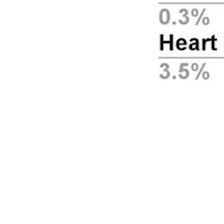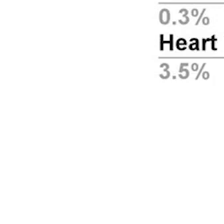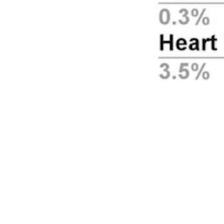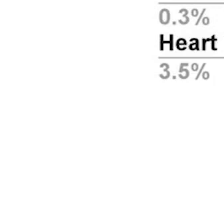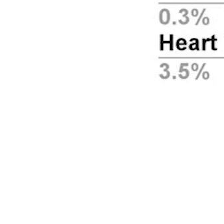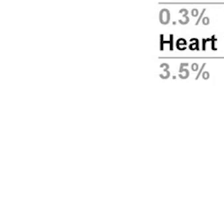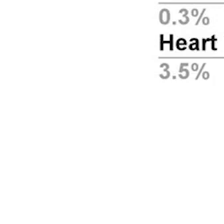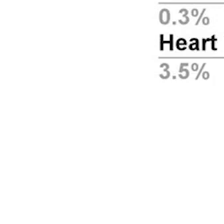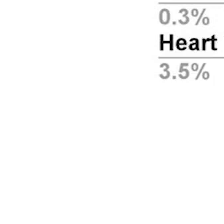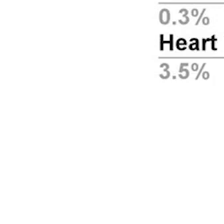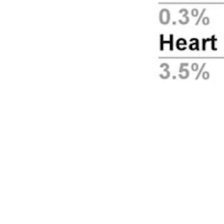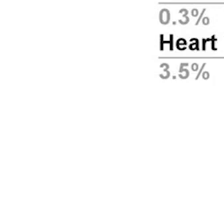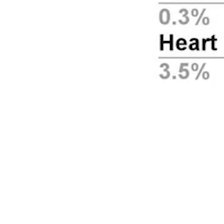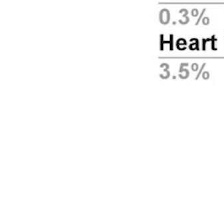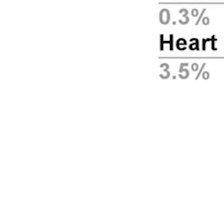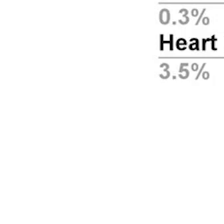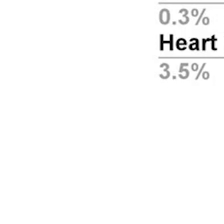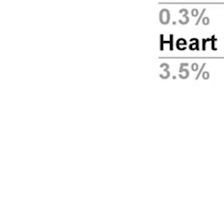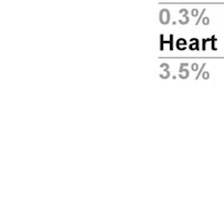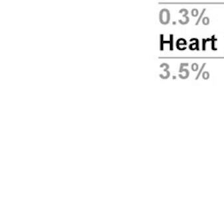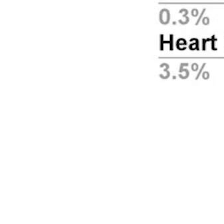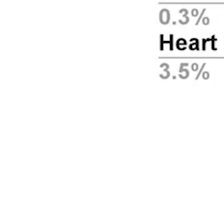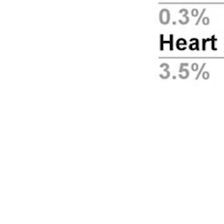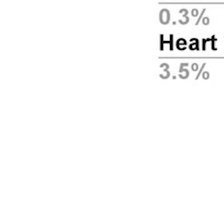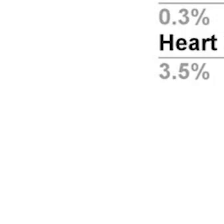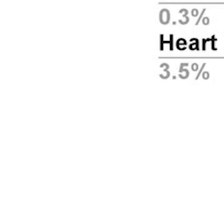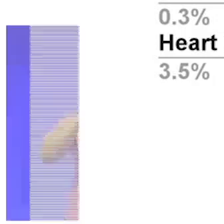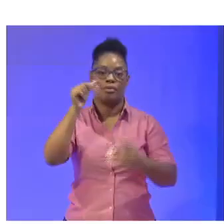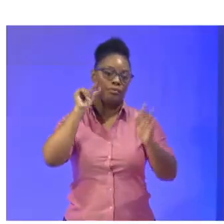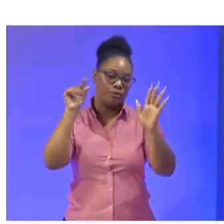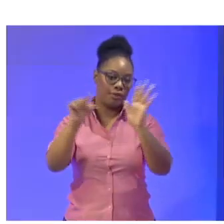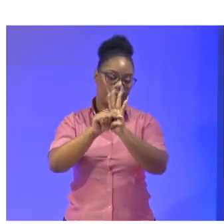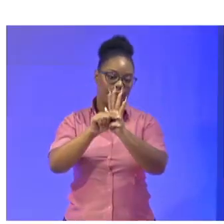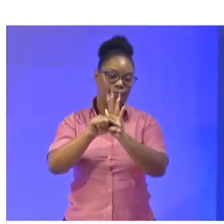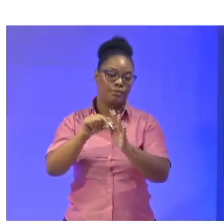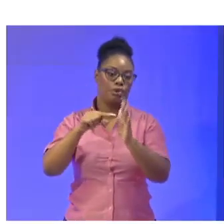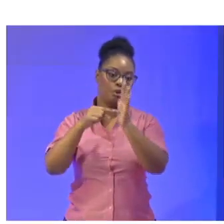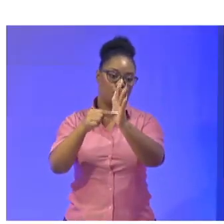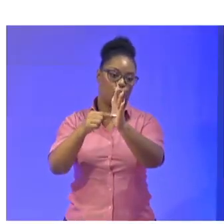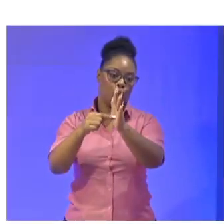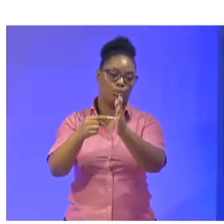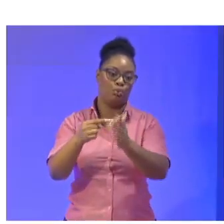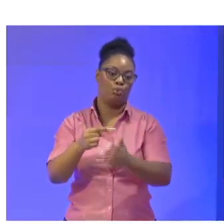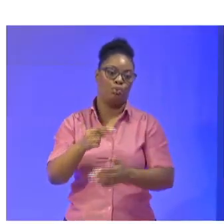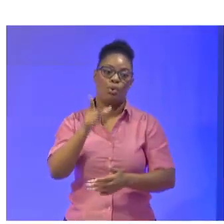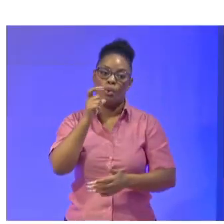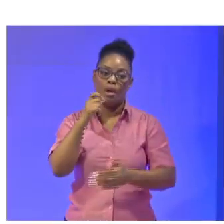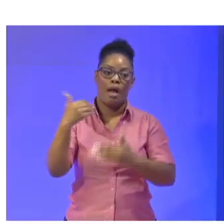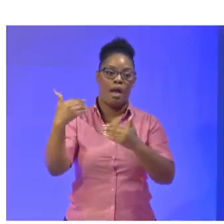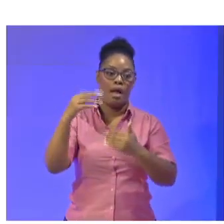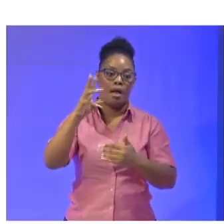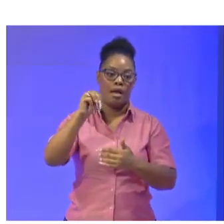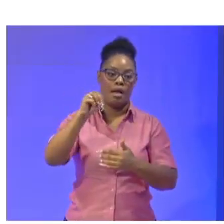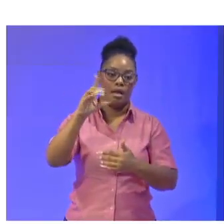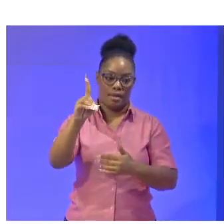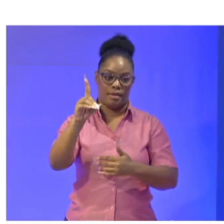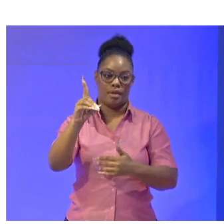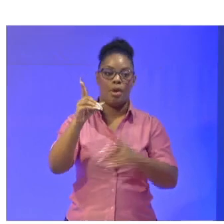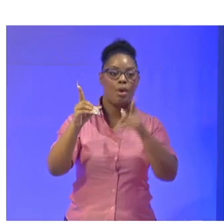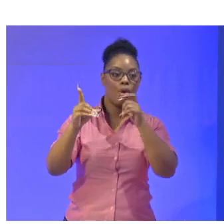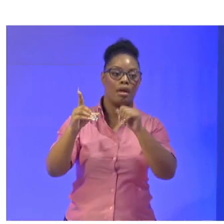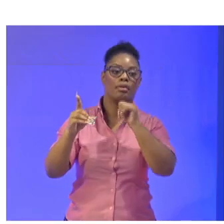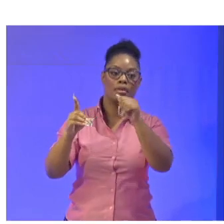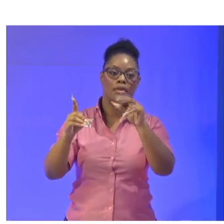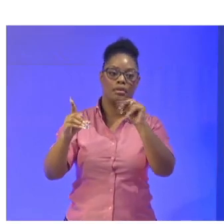COVID-19. Next slide. So the next slide shows a breakdown of those with comorbidities and without. On the darker